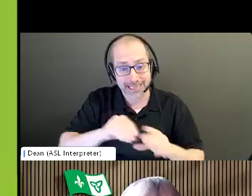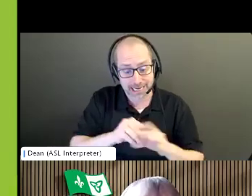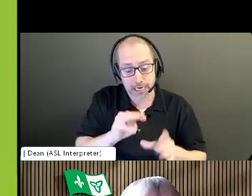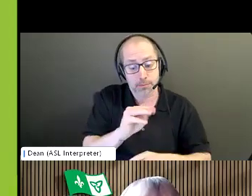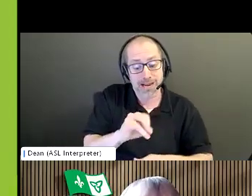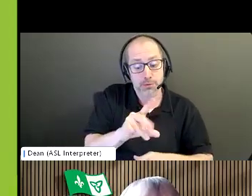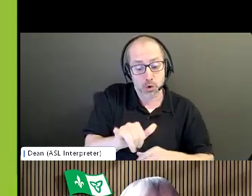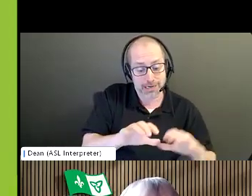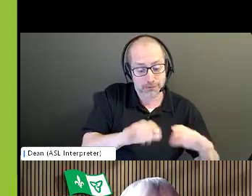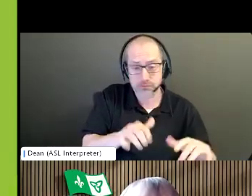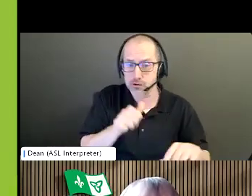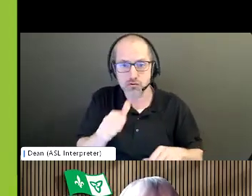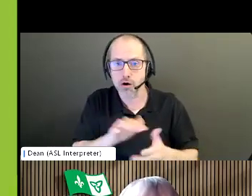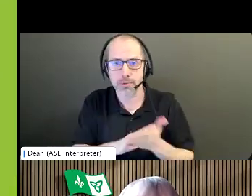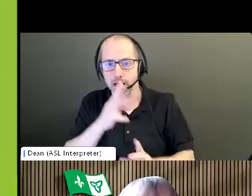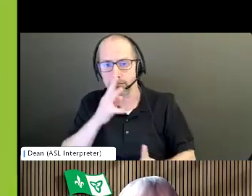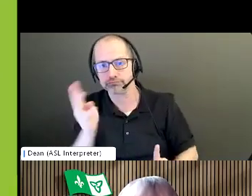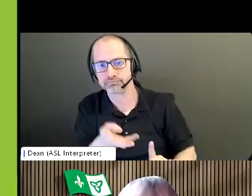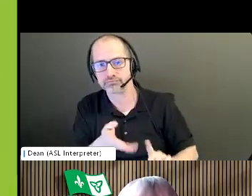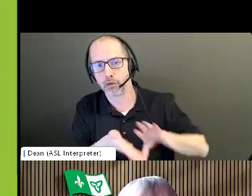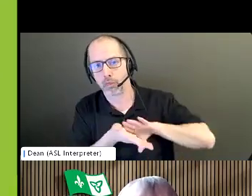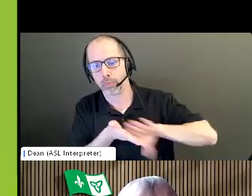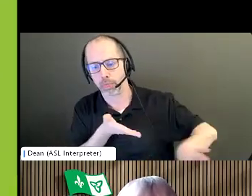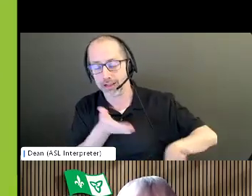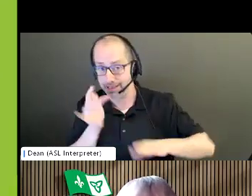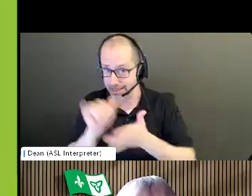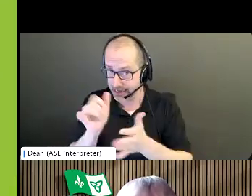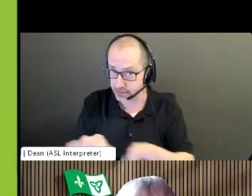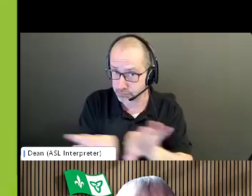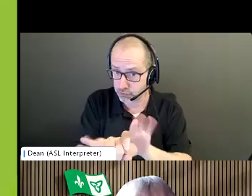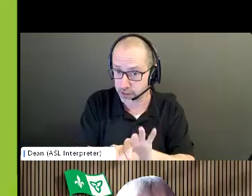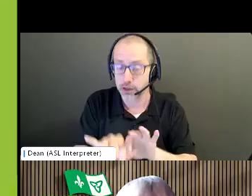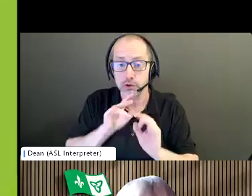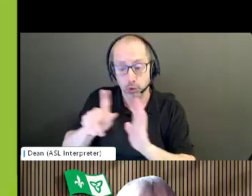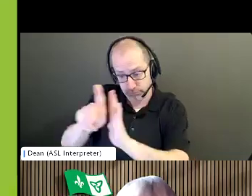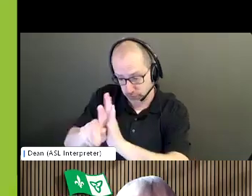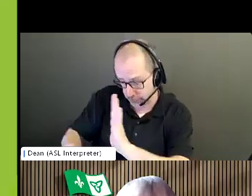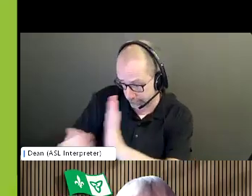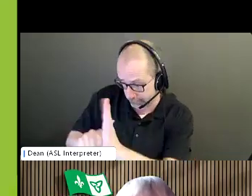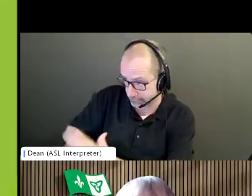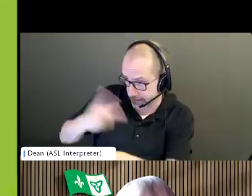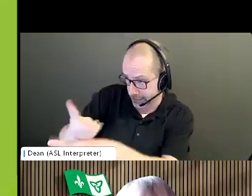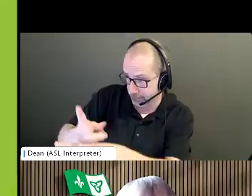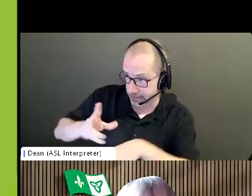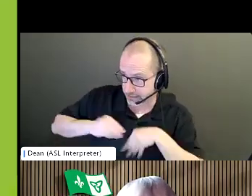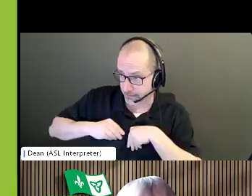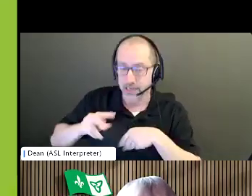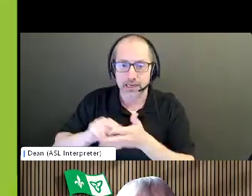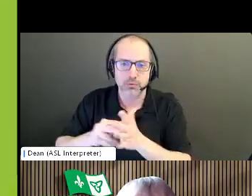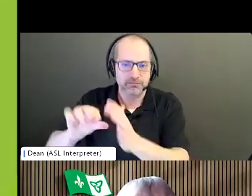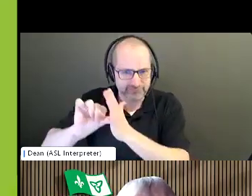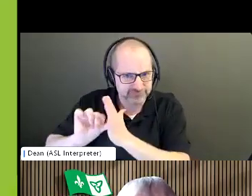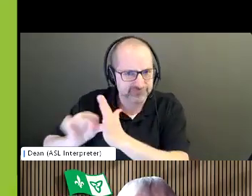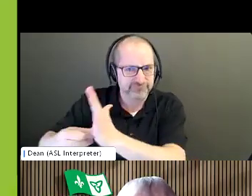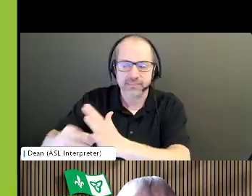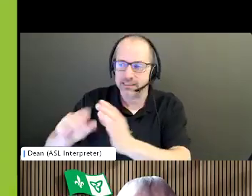really important for us. Such a policy would reinforce and complement the efforts already underway at the provincial level